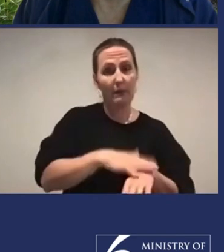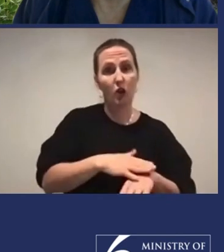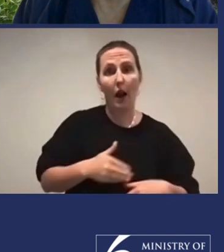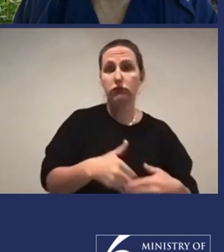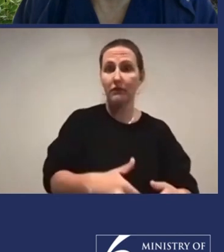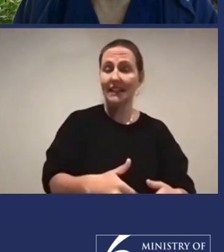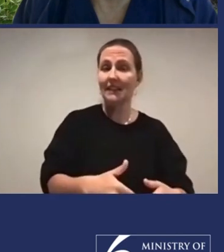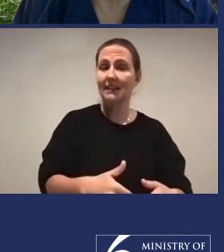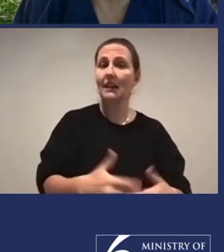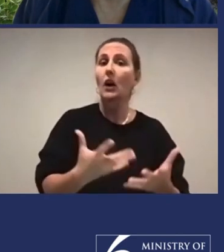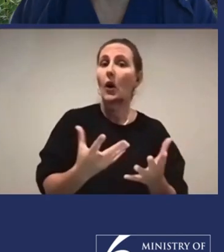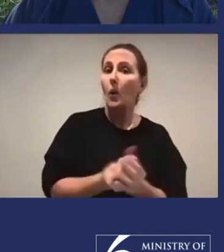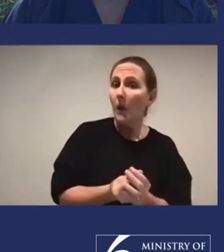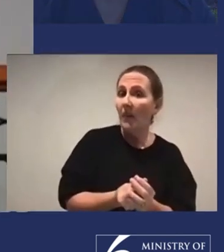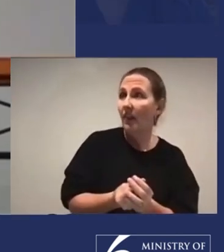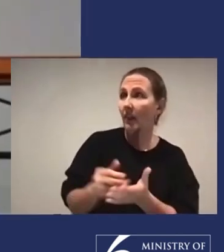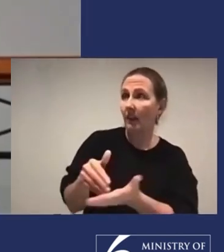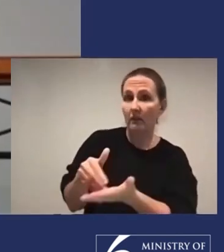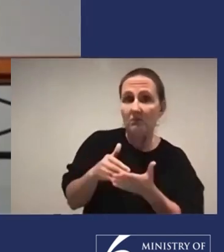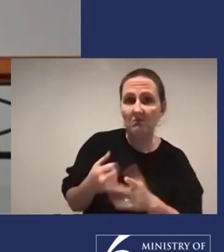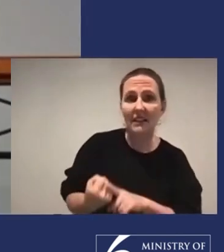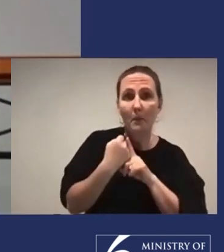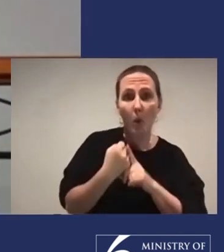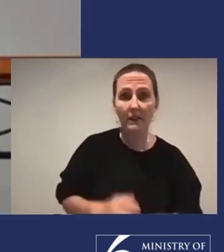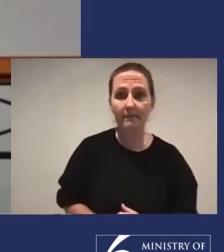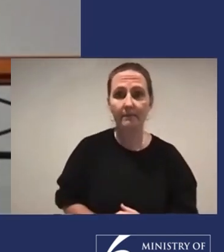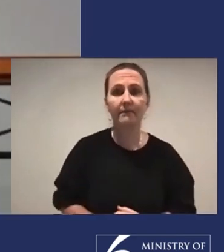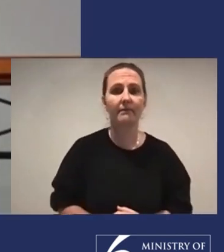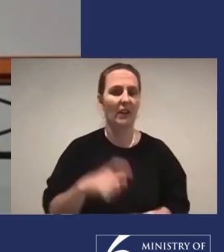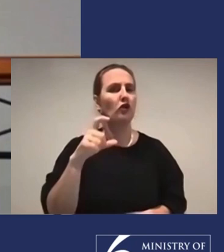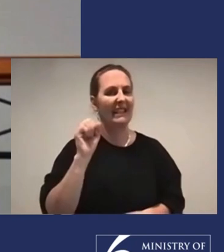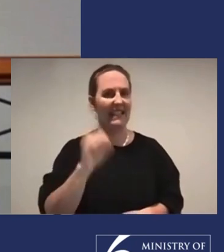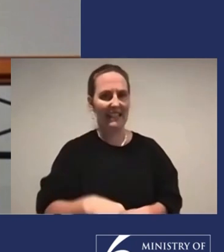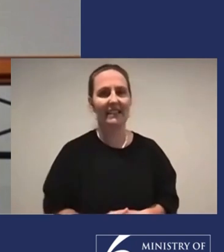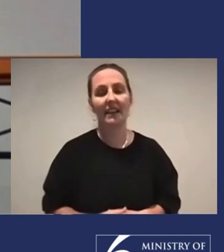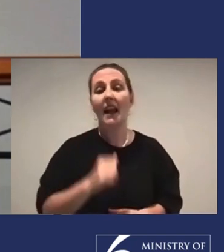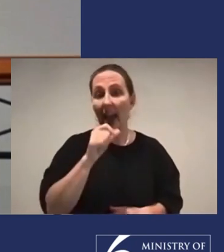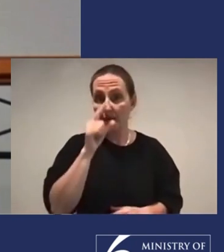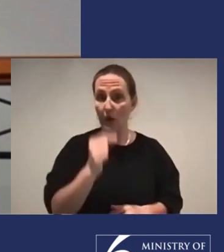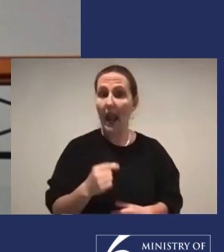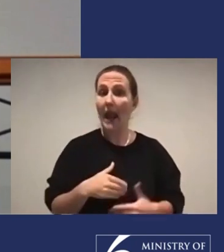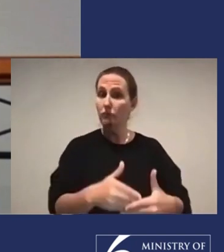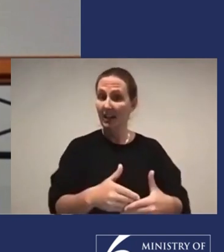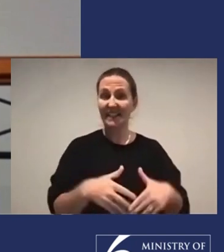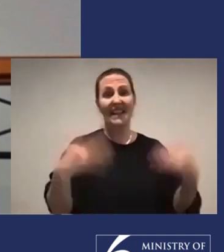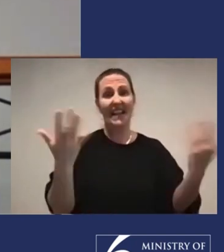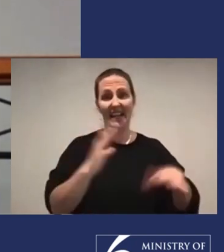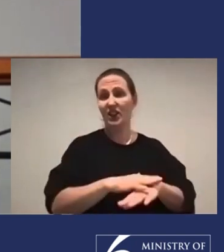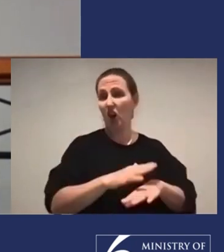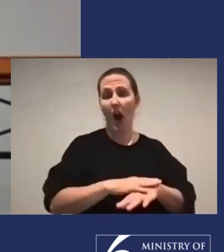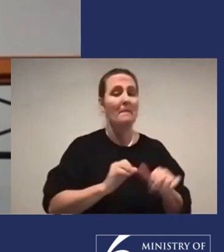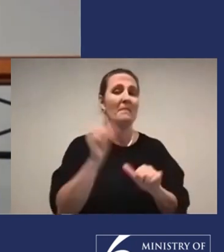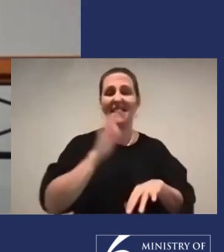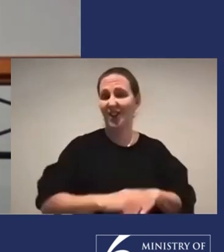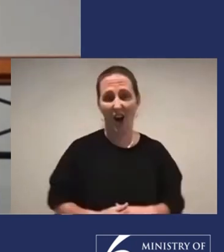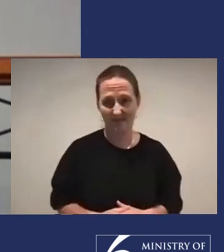person? Yeah, I mean, I think yes, if you can do it in the pregnancy at any time is the best time to do it, yes. But if you